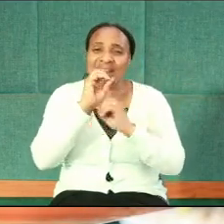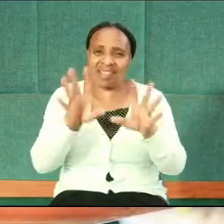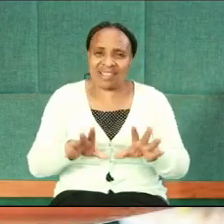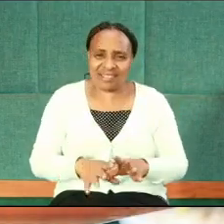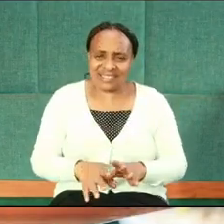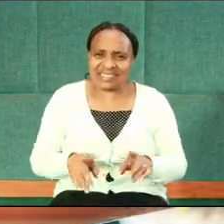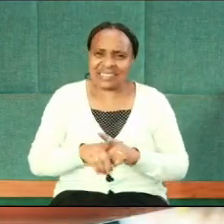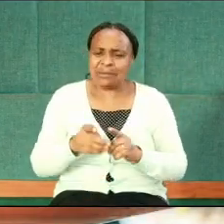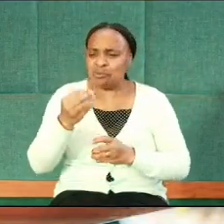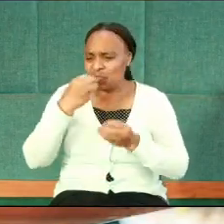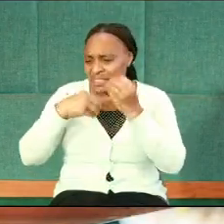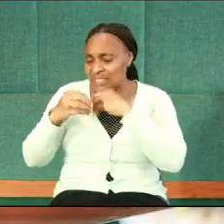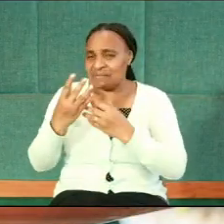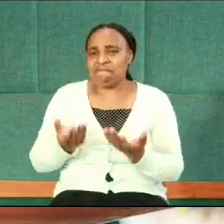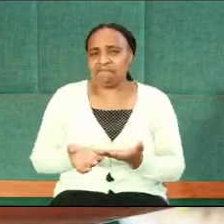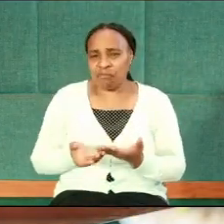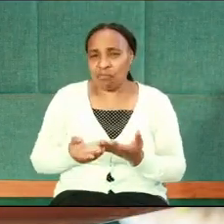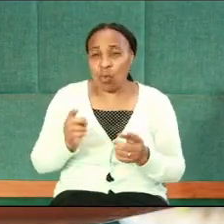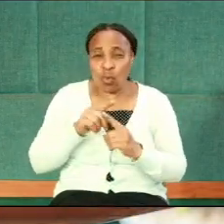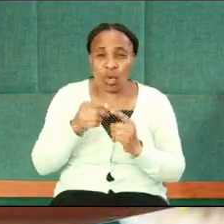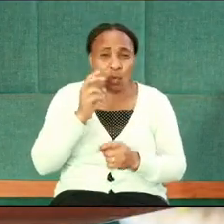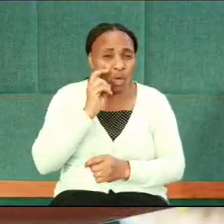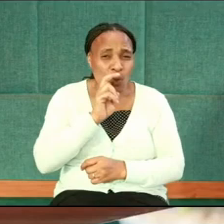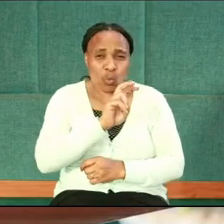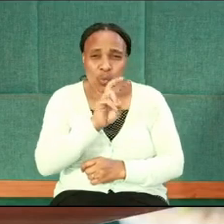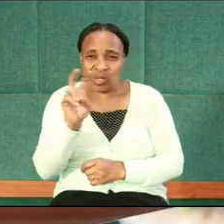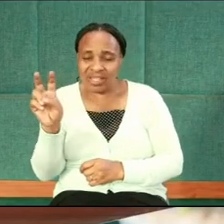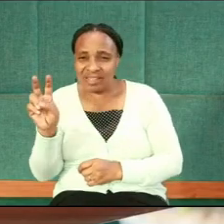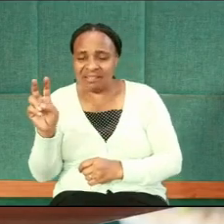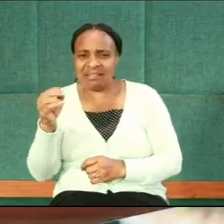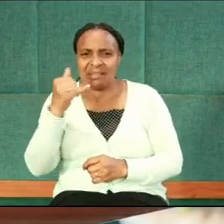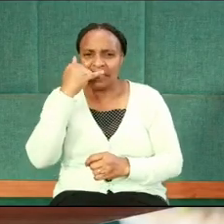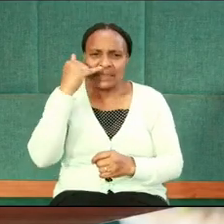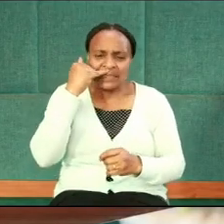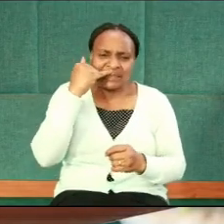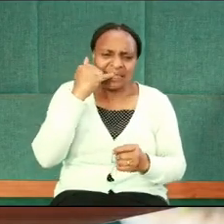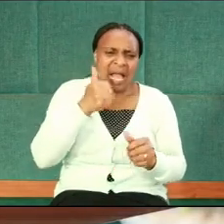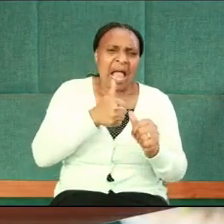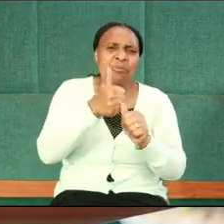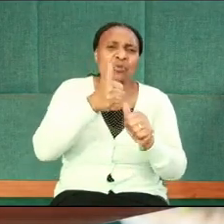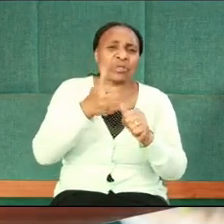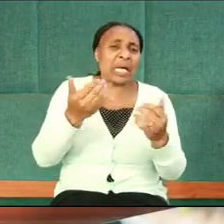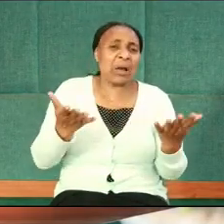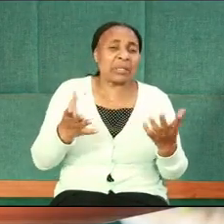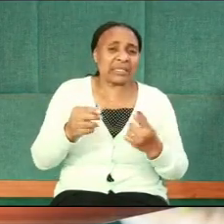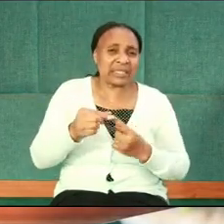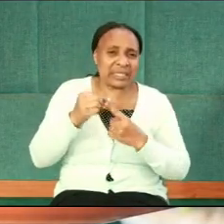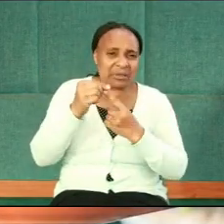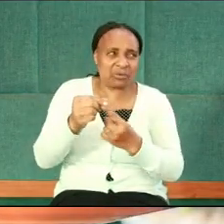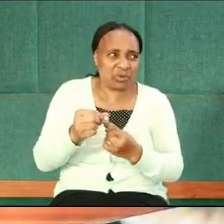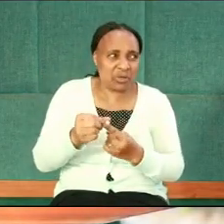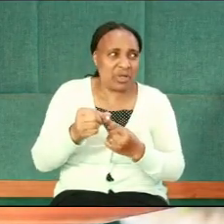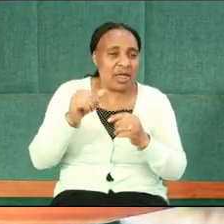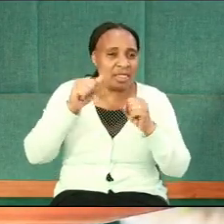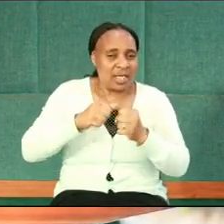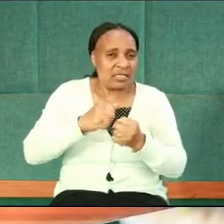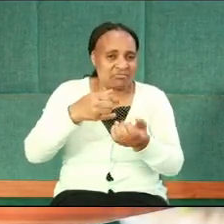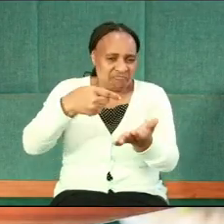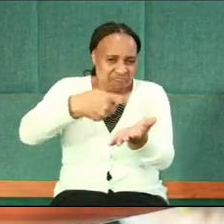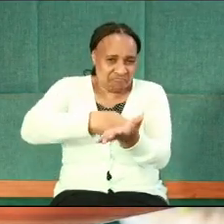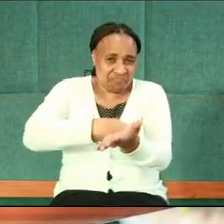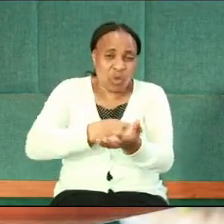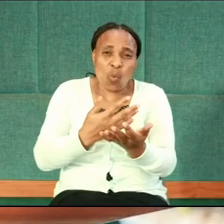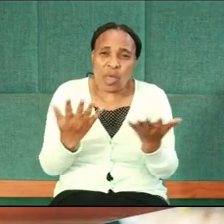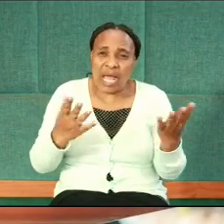eating disorders. So when you are looking at substance abuse, especially the psychotic form, where